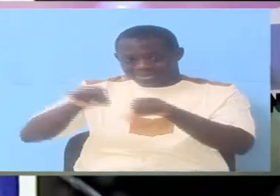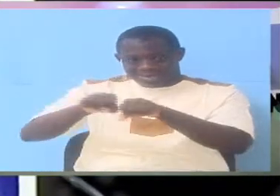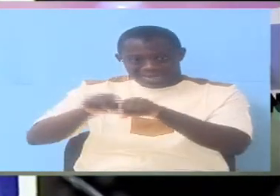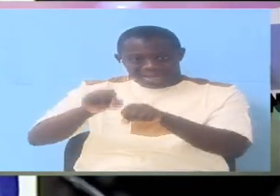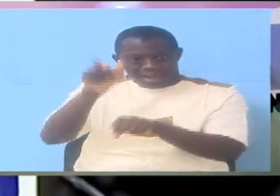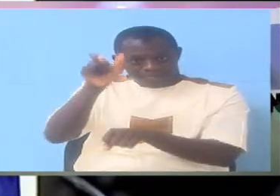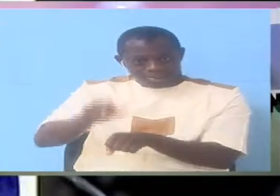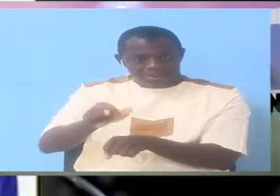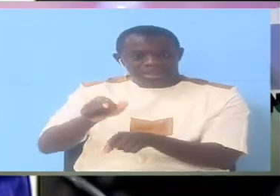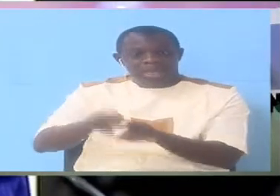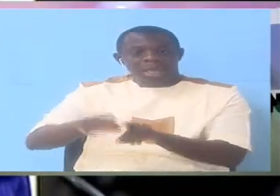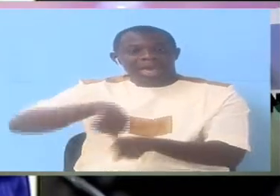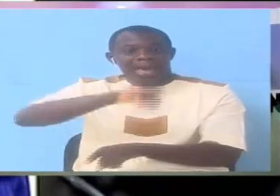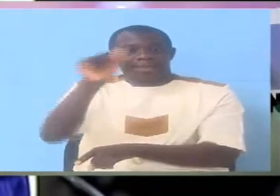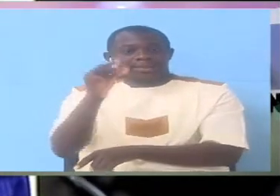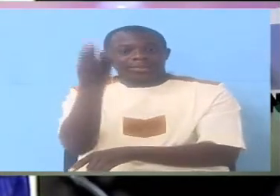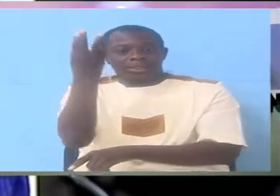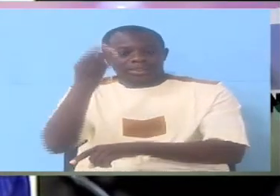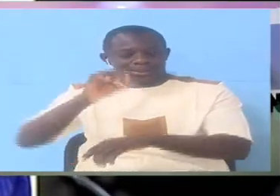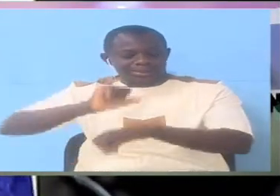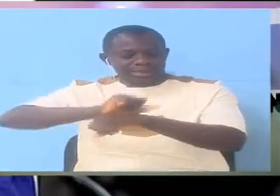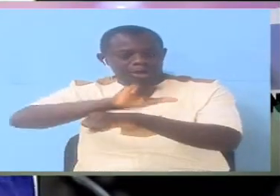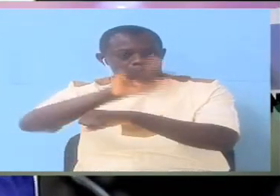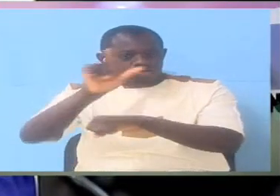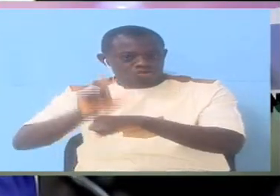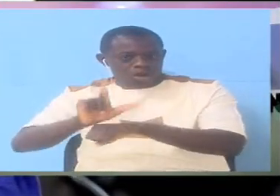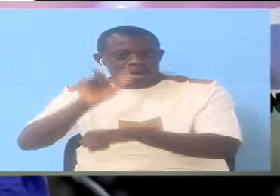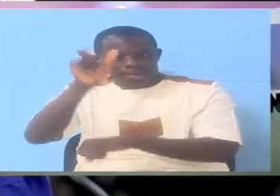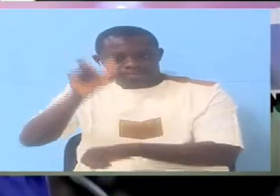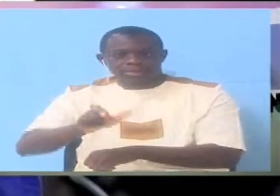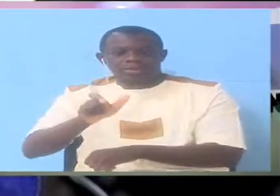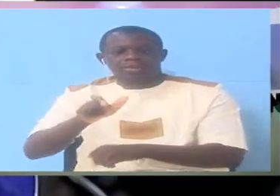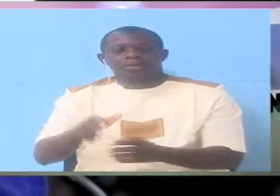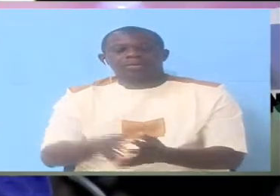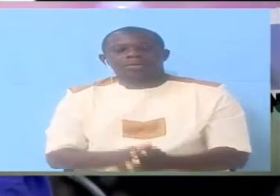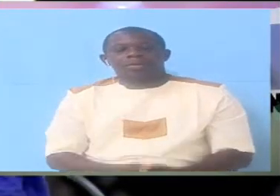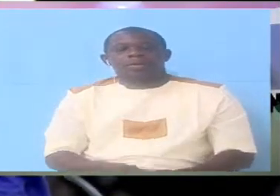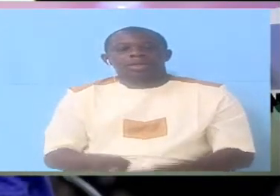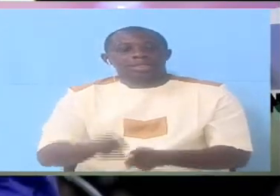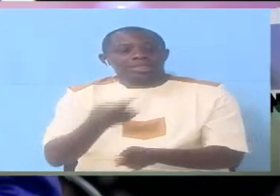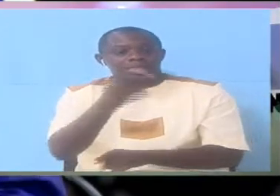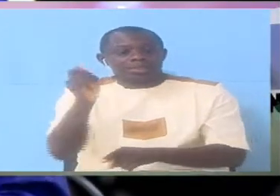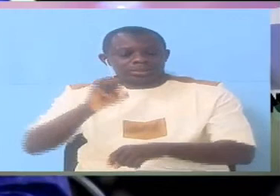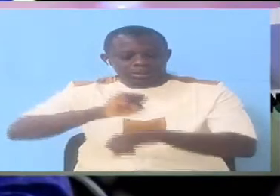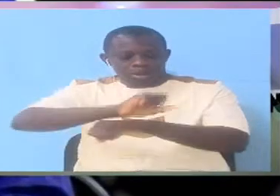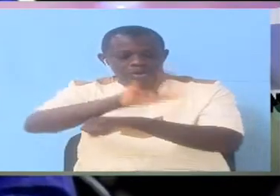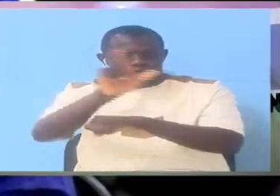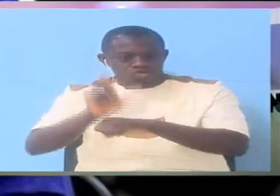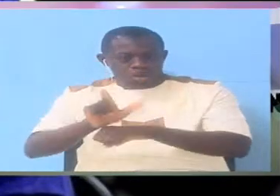Sierra Leonean Sabah. Those 2 Senegalese and 3 Sierra Leoneans.